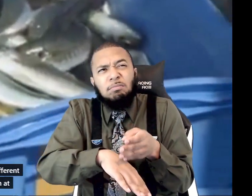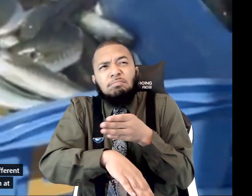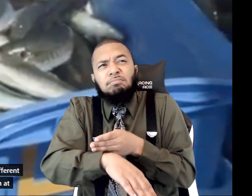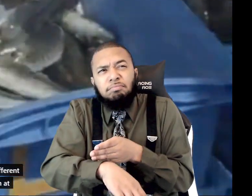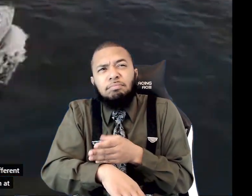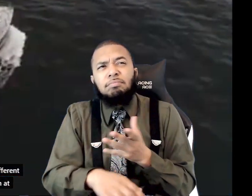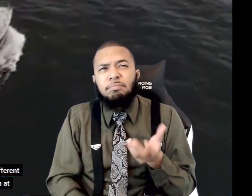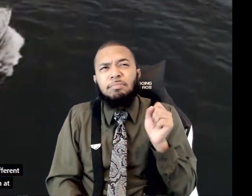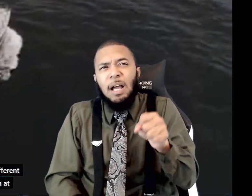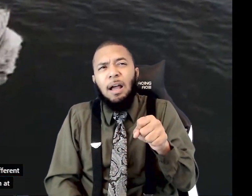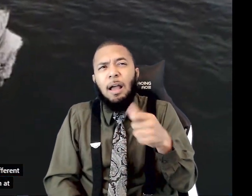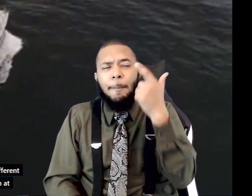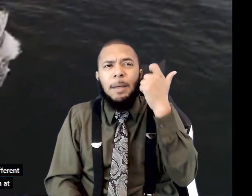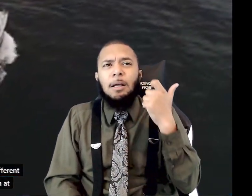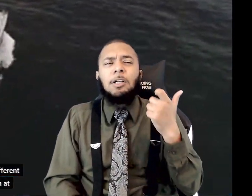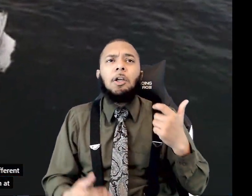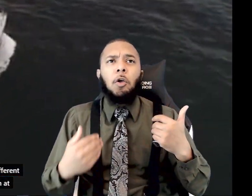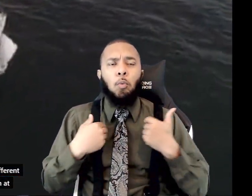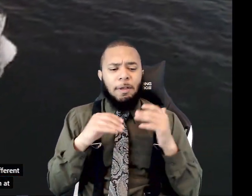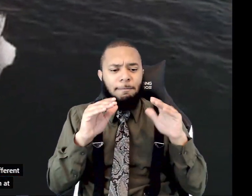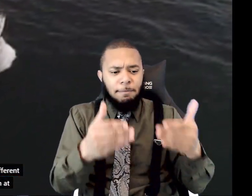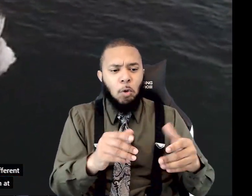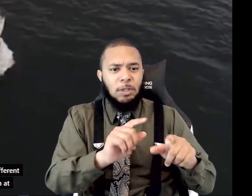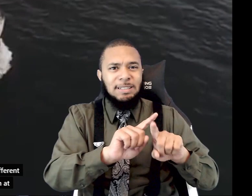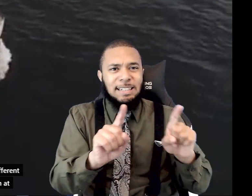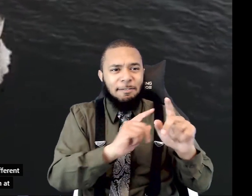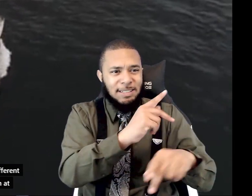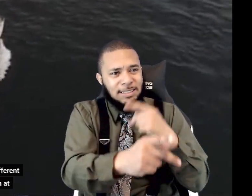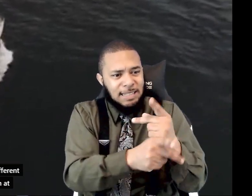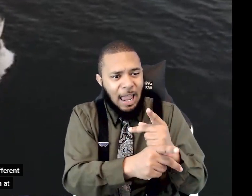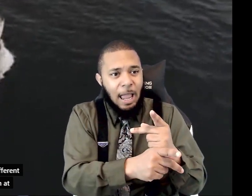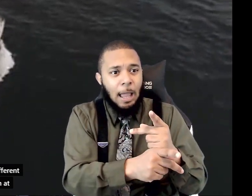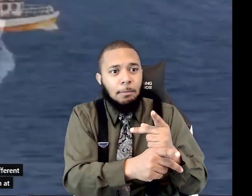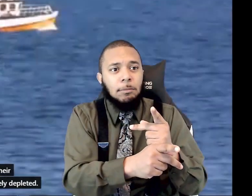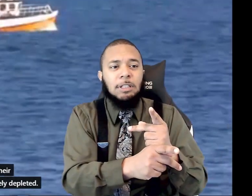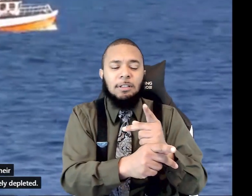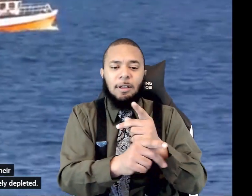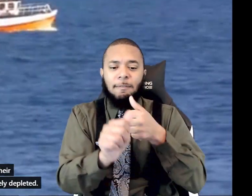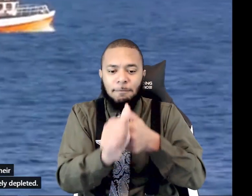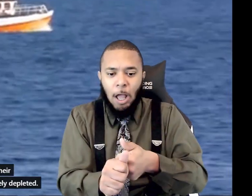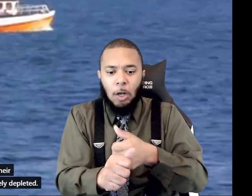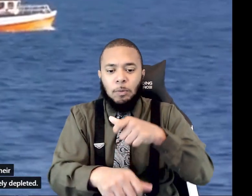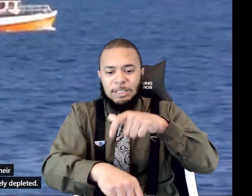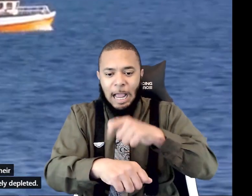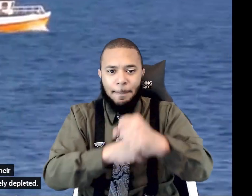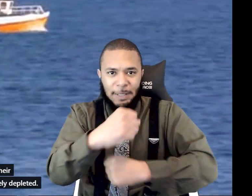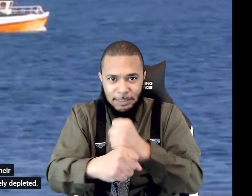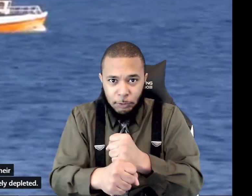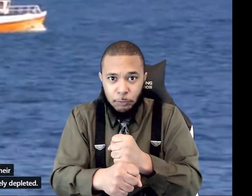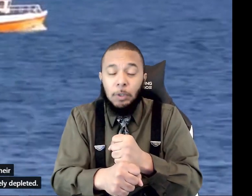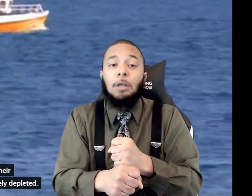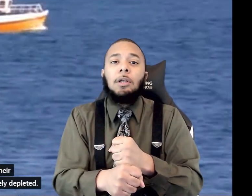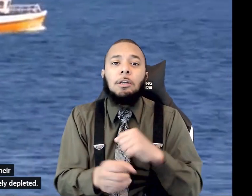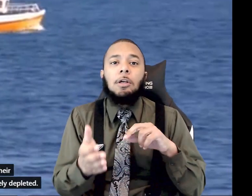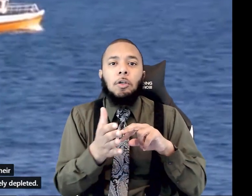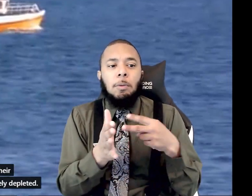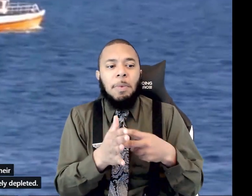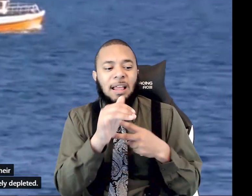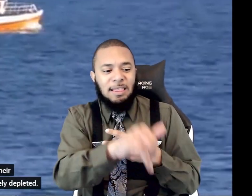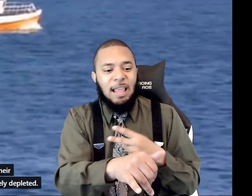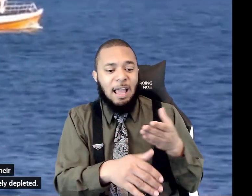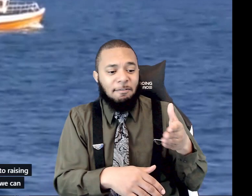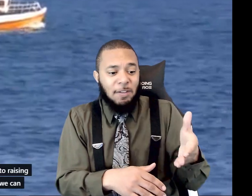now. We fish different groups of or species of fish at different times so that their numbers won't become